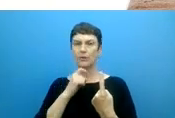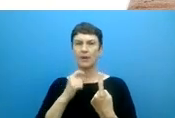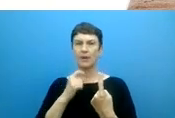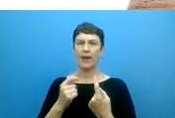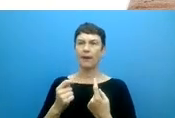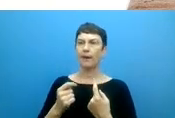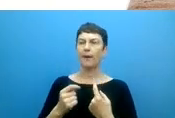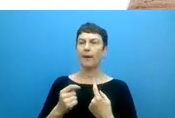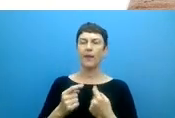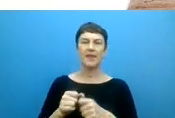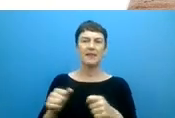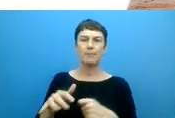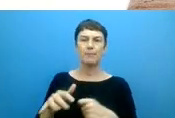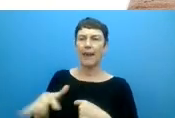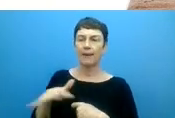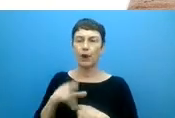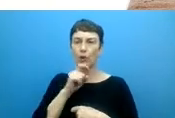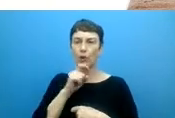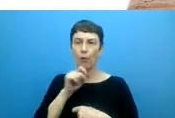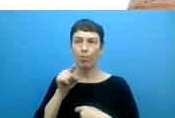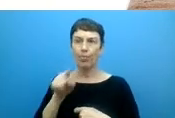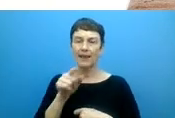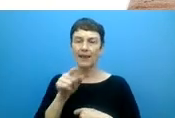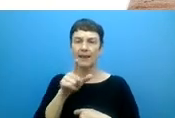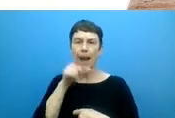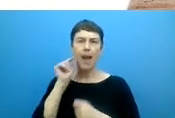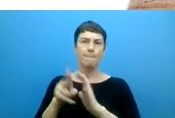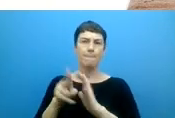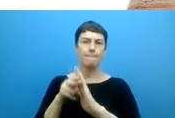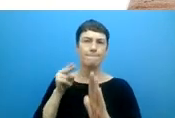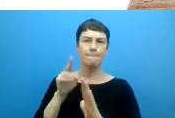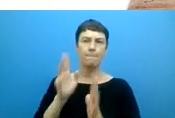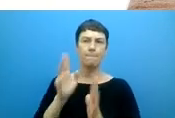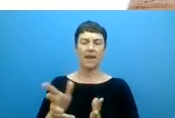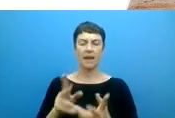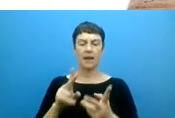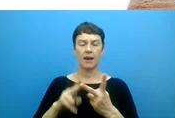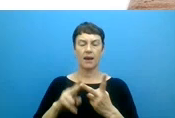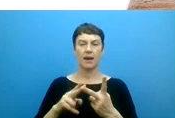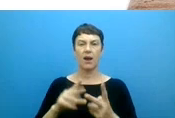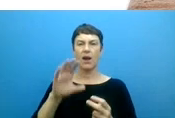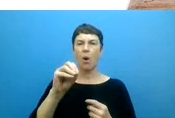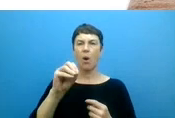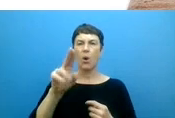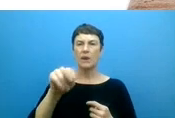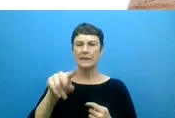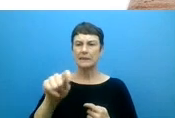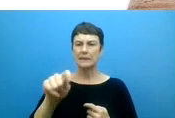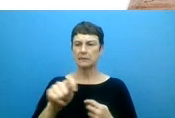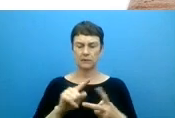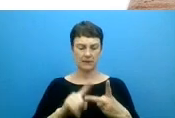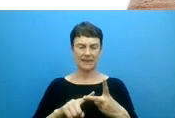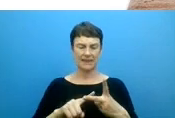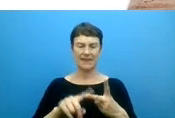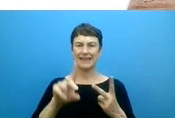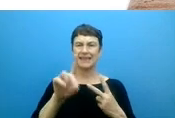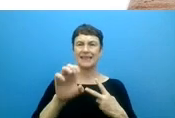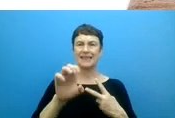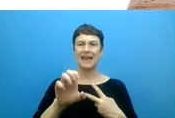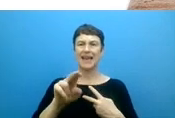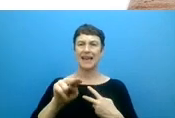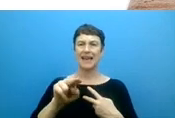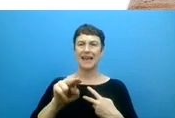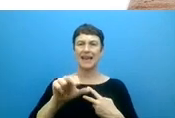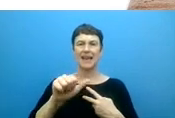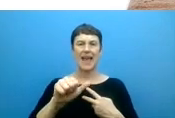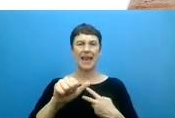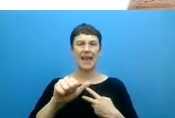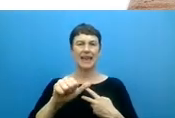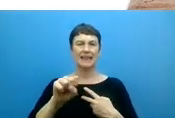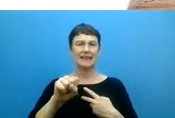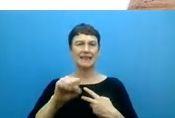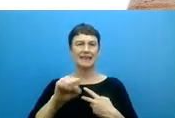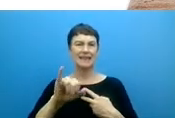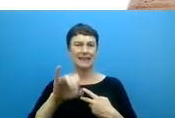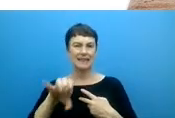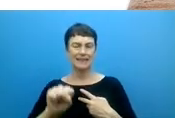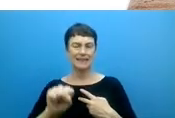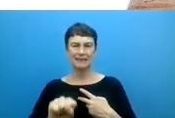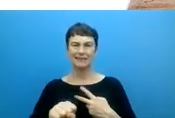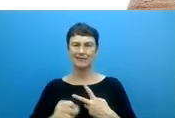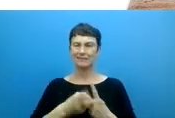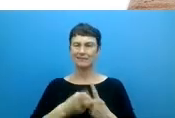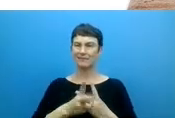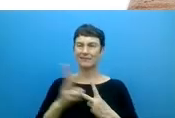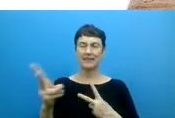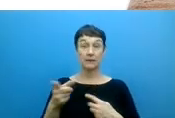the name of like places in the rest. So we have the Ont, we have the Nessies, we have the Loop Vlog, and it's not